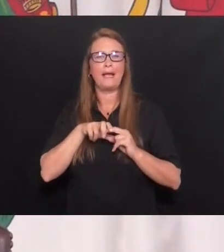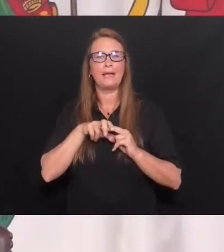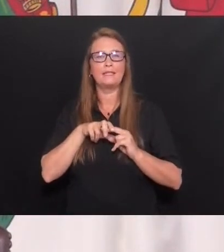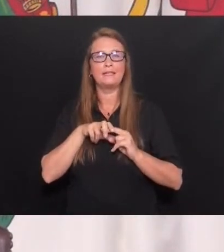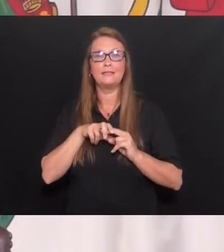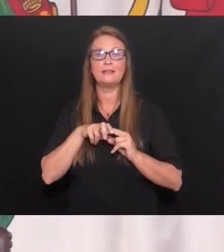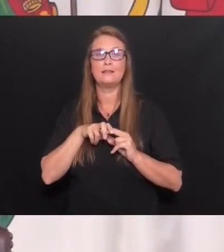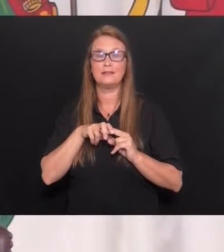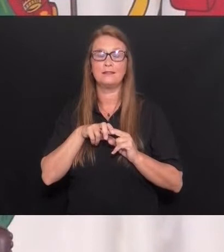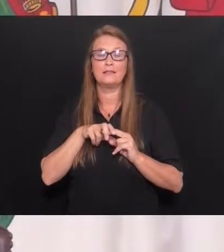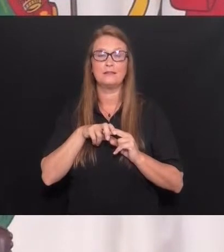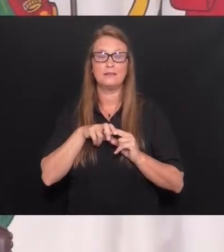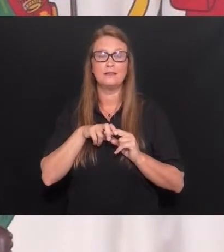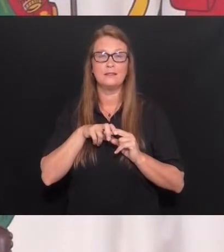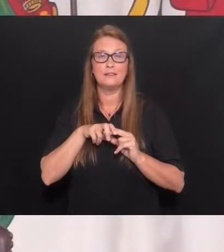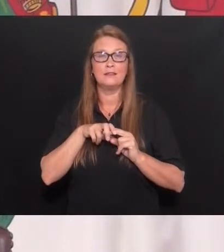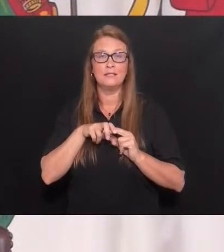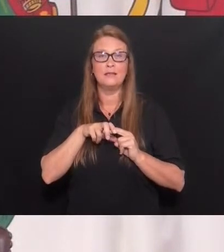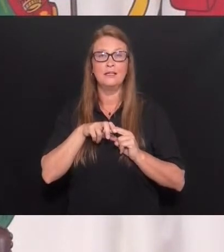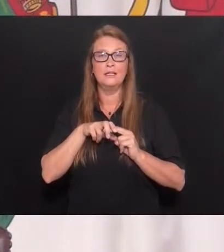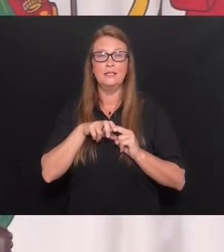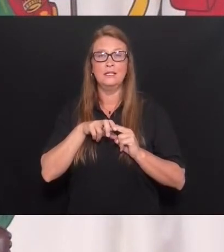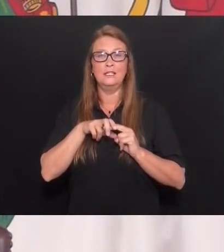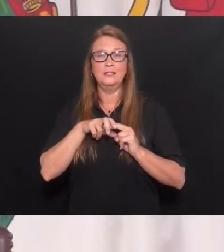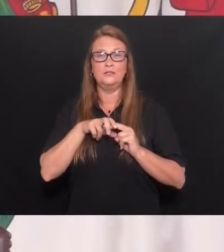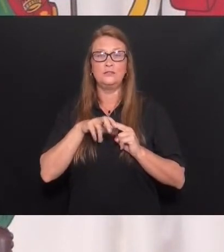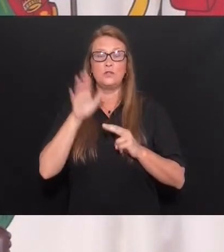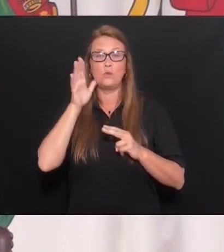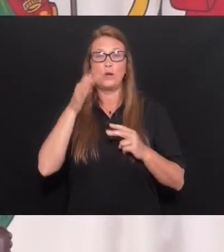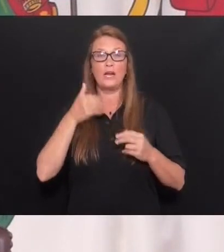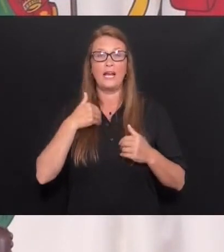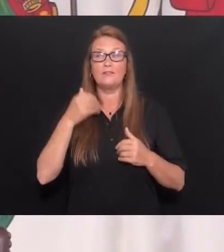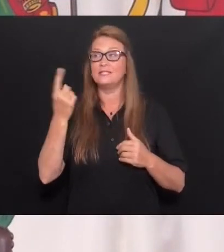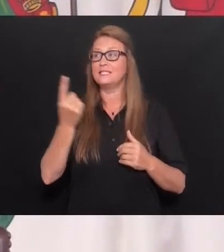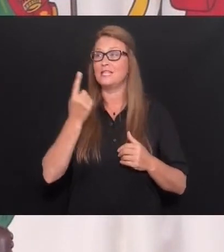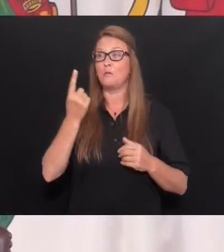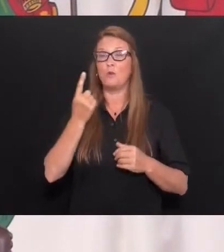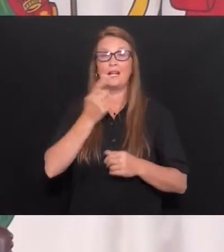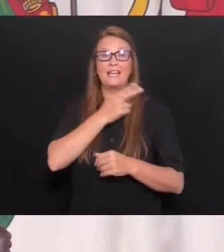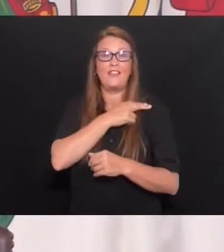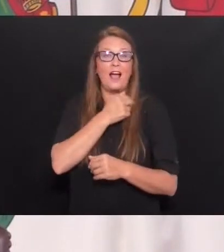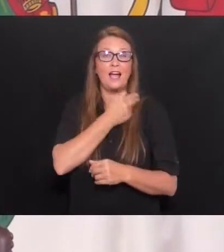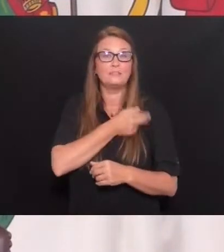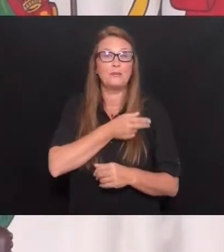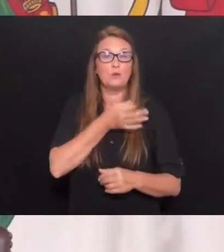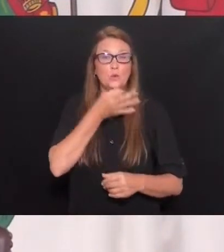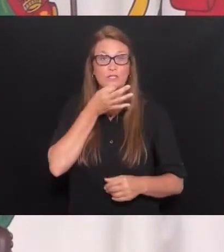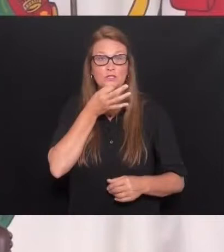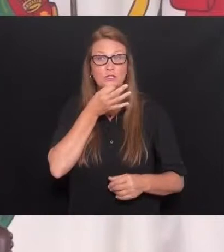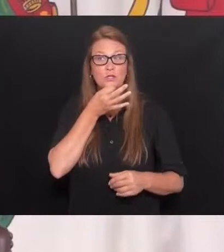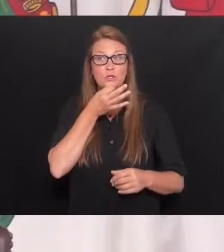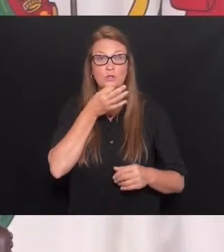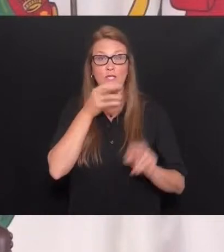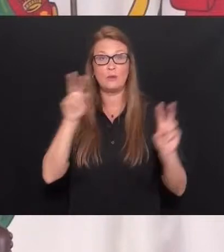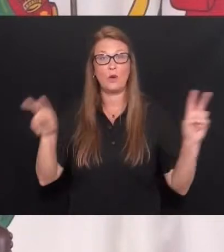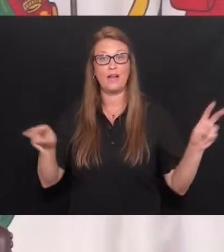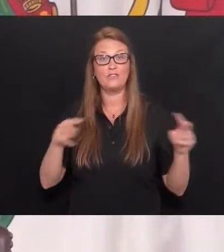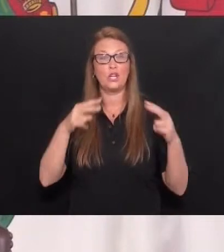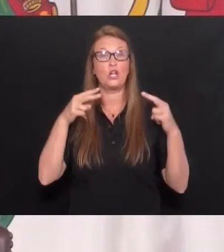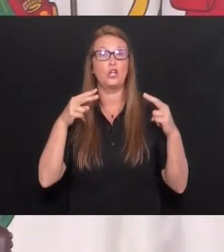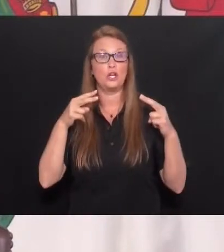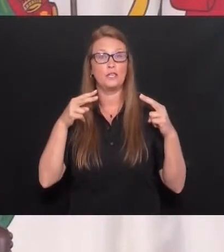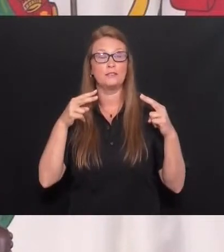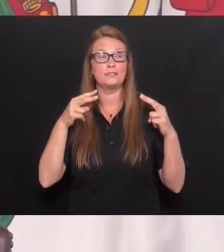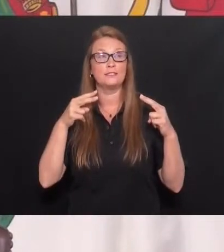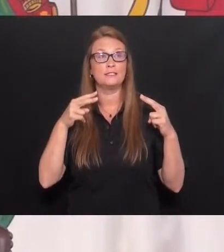just this? There's going to be somebody in a hospital real soon that's going to have to look at this person and say, we can